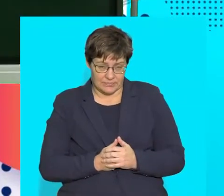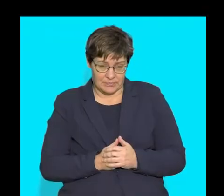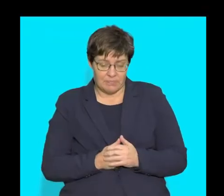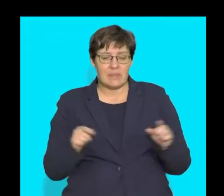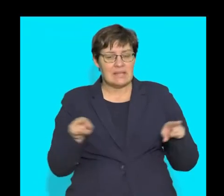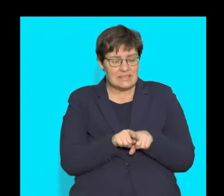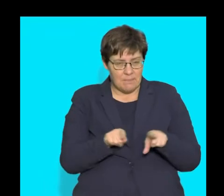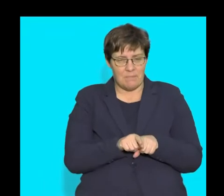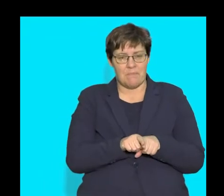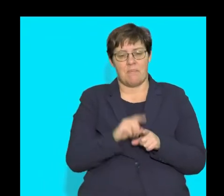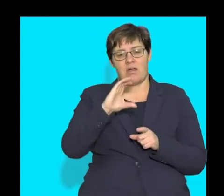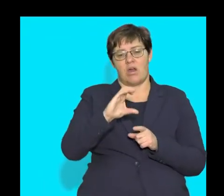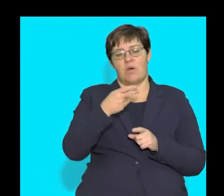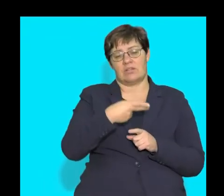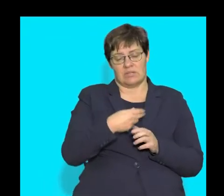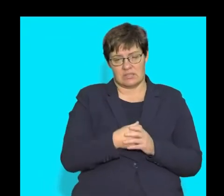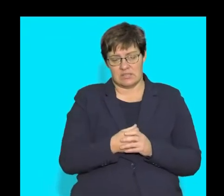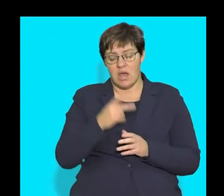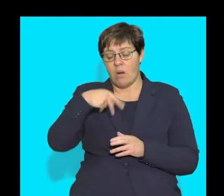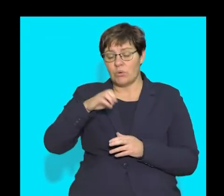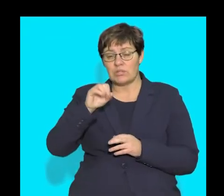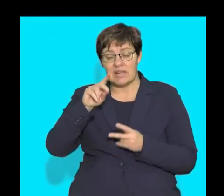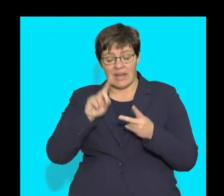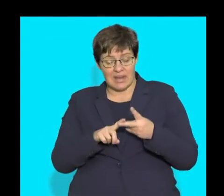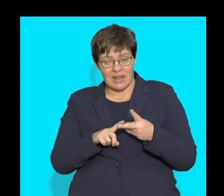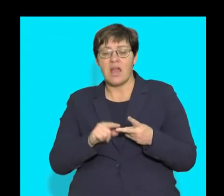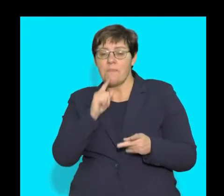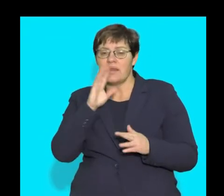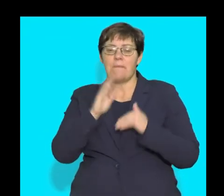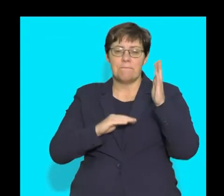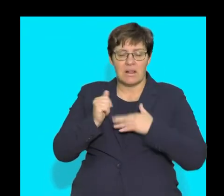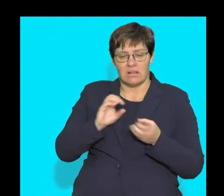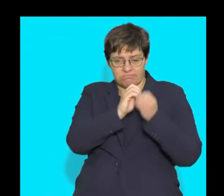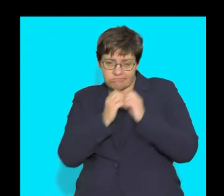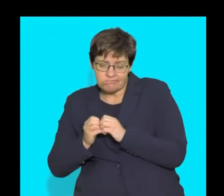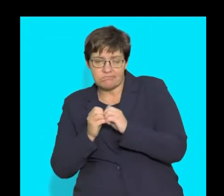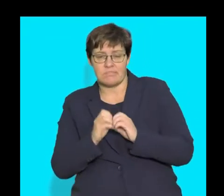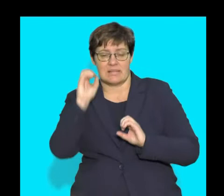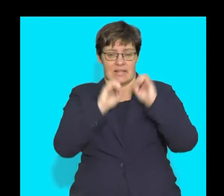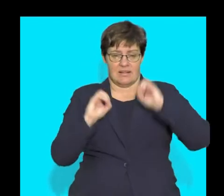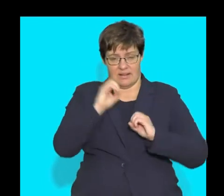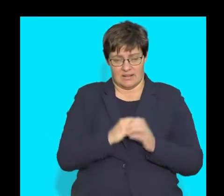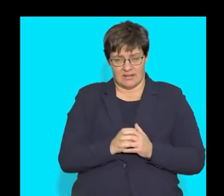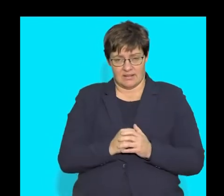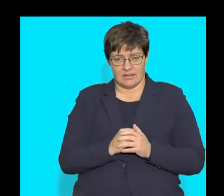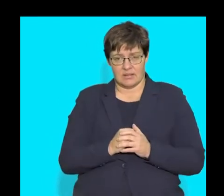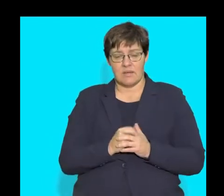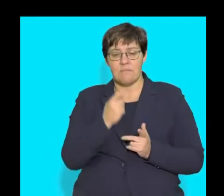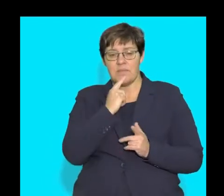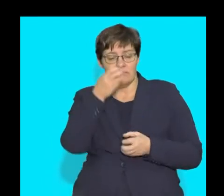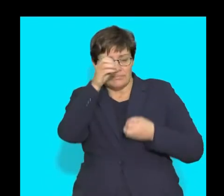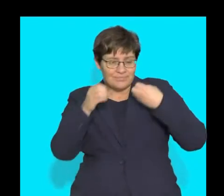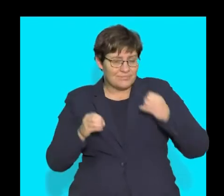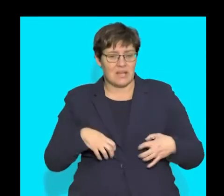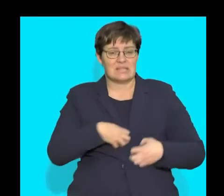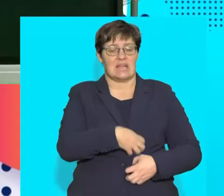as carbohydrates. Proteins are used for building and repair of cells. So guys, proteins are broken down